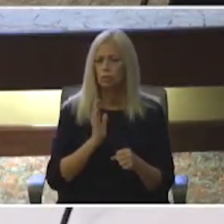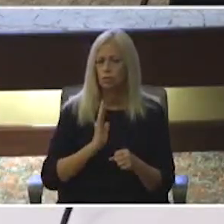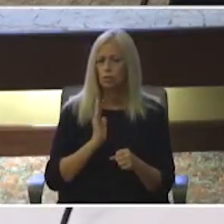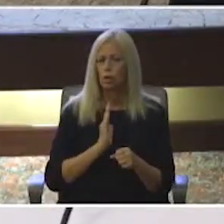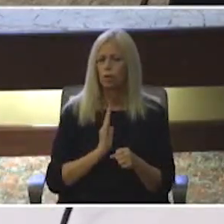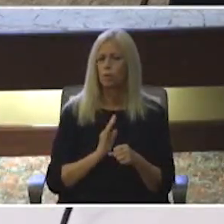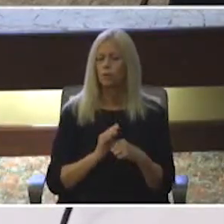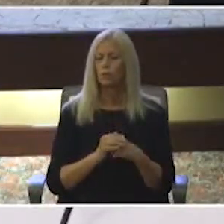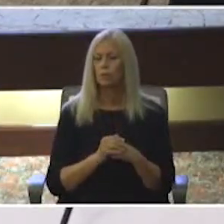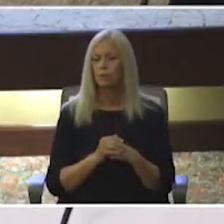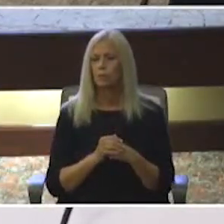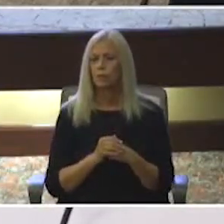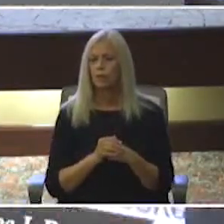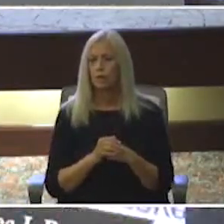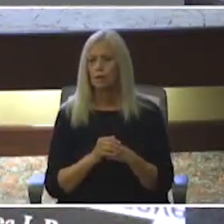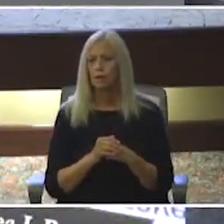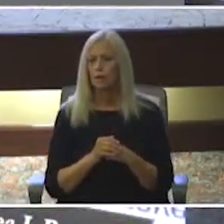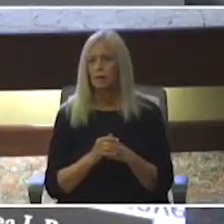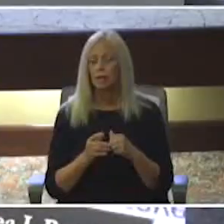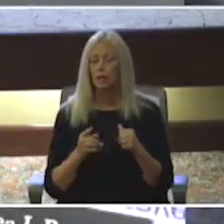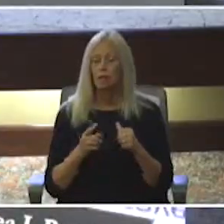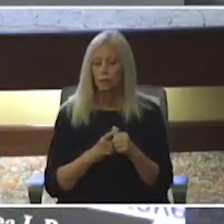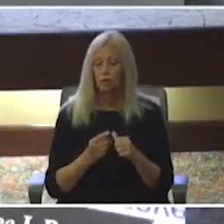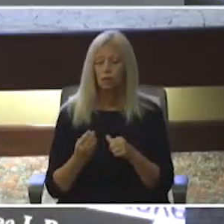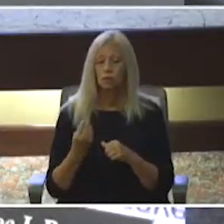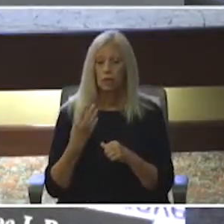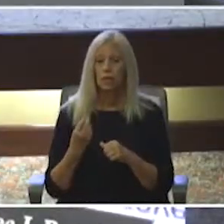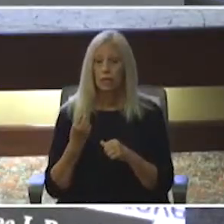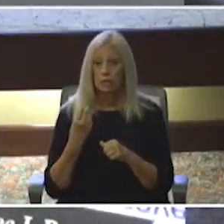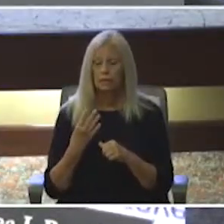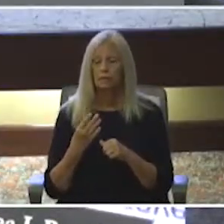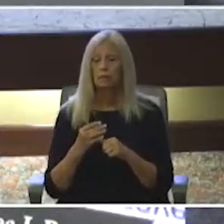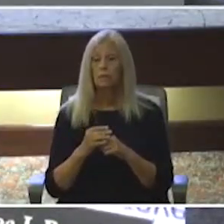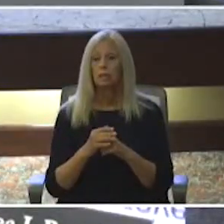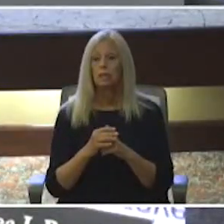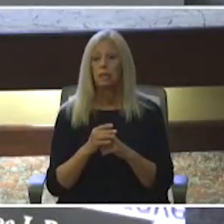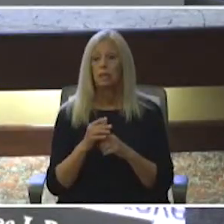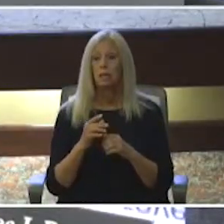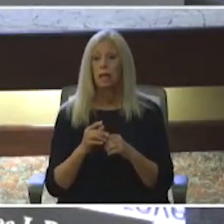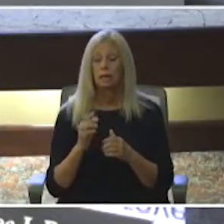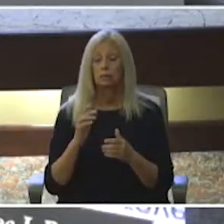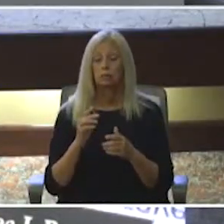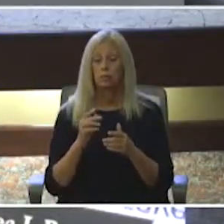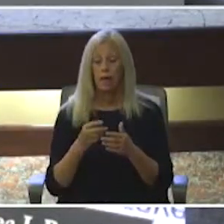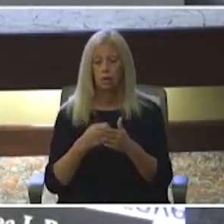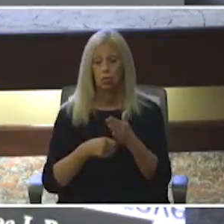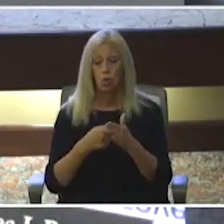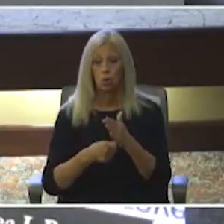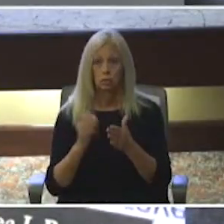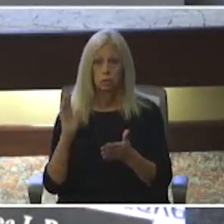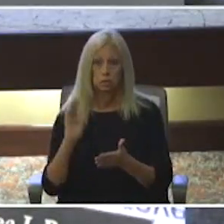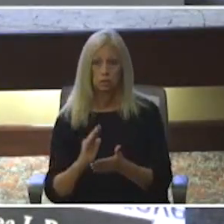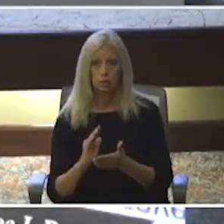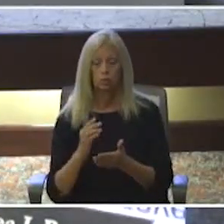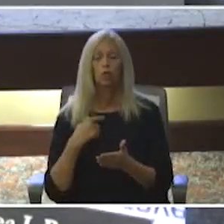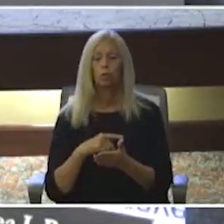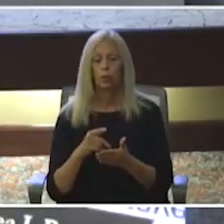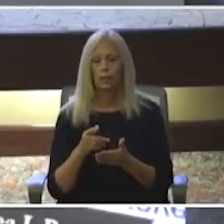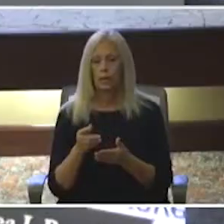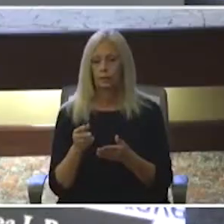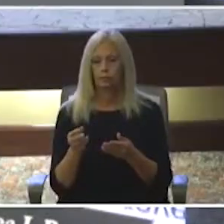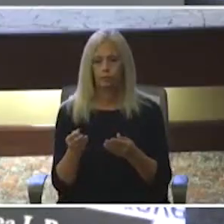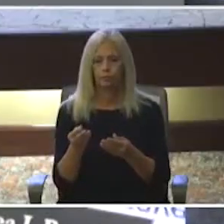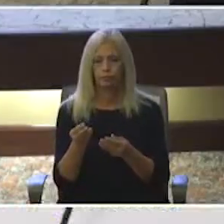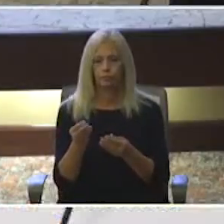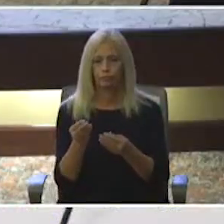that I've noticed on here, in your first slide, was how the cost of those base bids have come down a little bit too, so. We restructured the project to